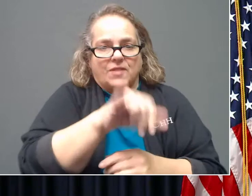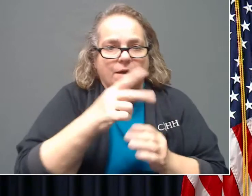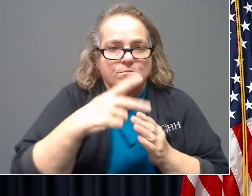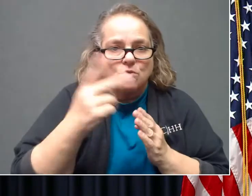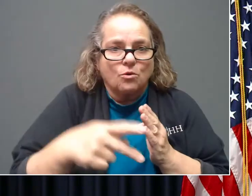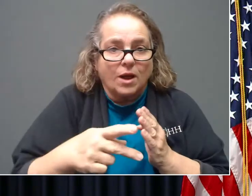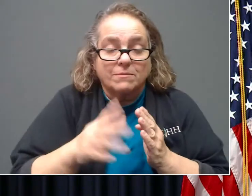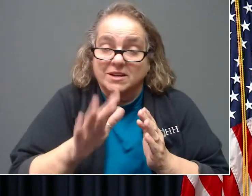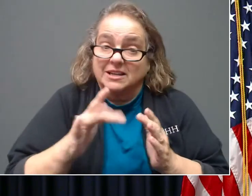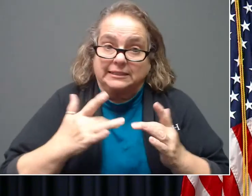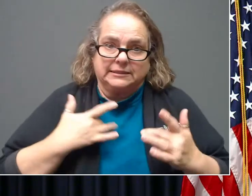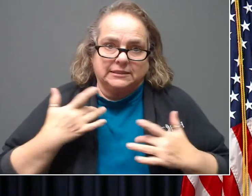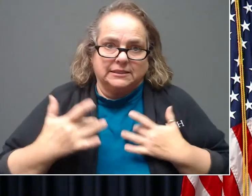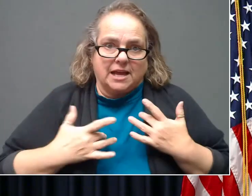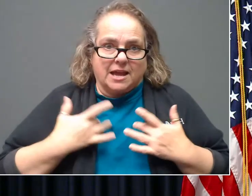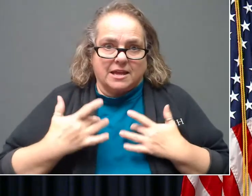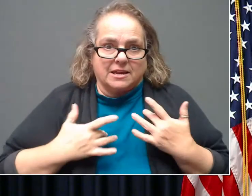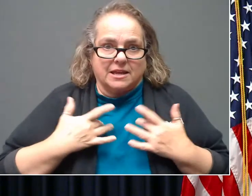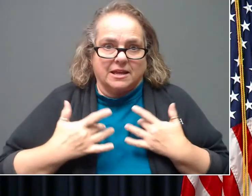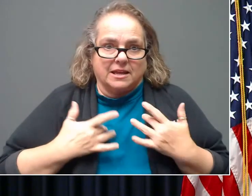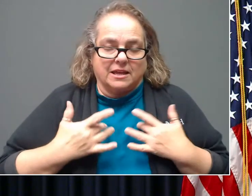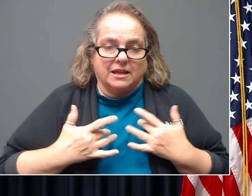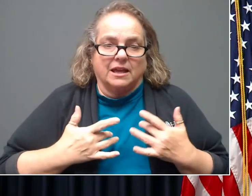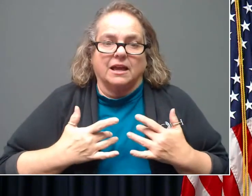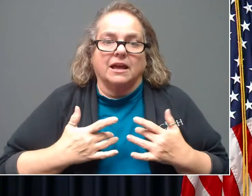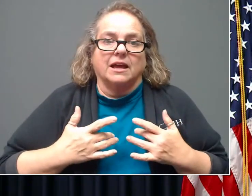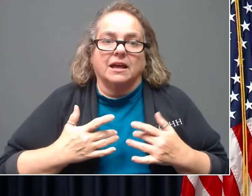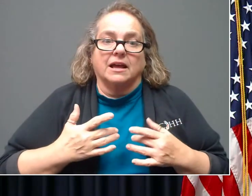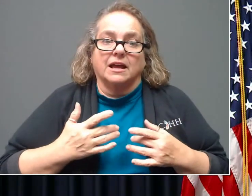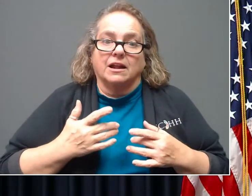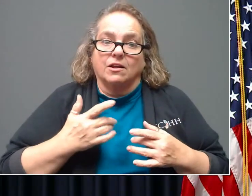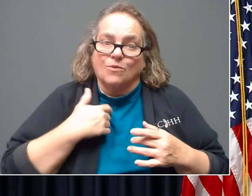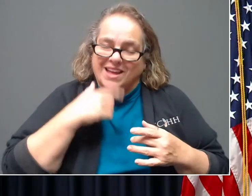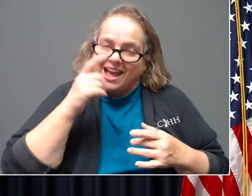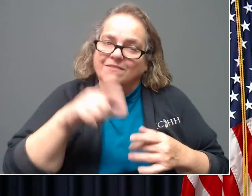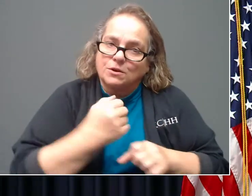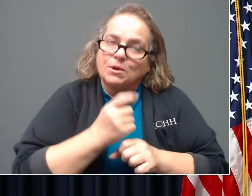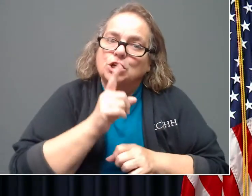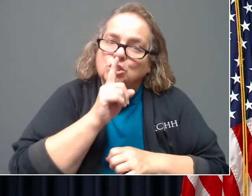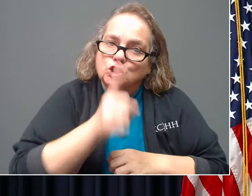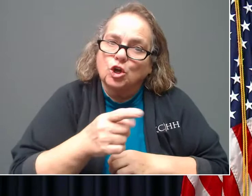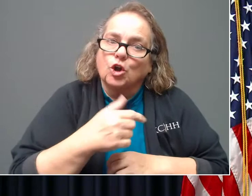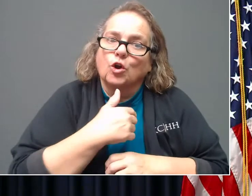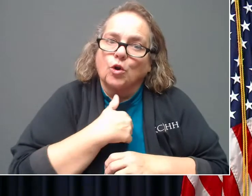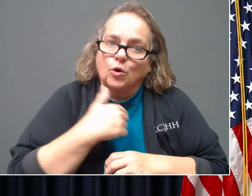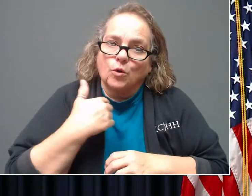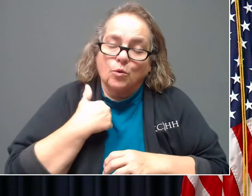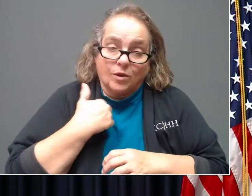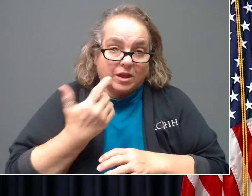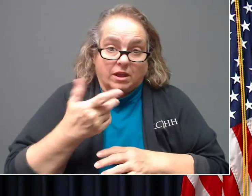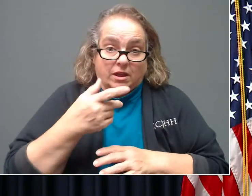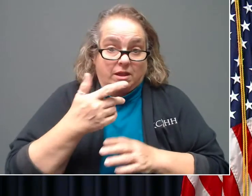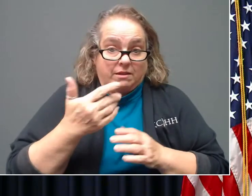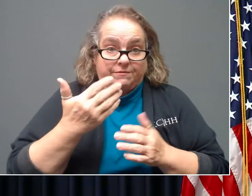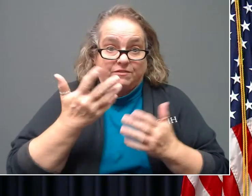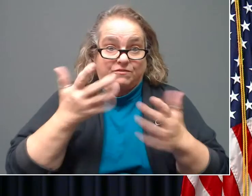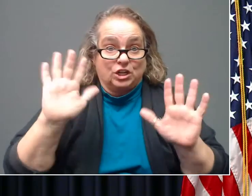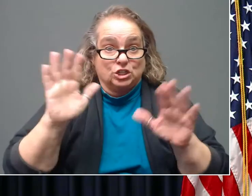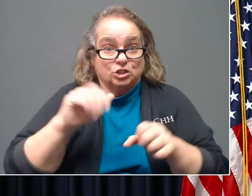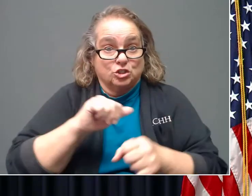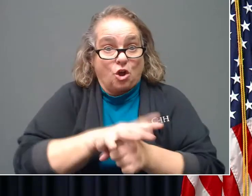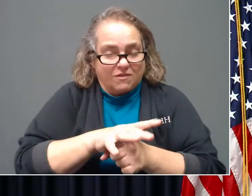exciting. It is in the works. Let's make sure that we lead in a post-COVID economy, which requires